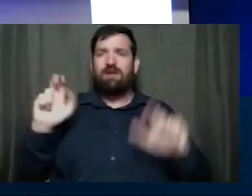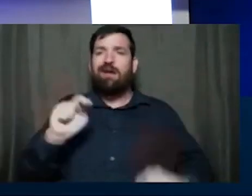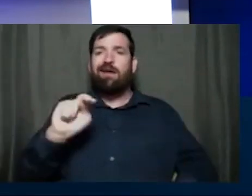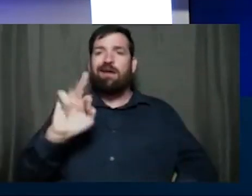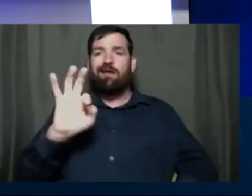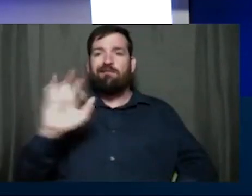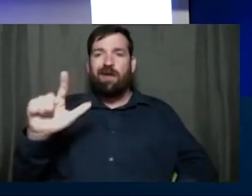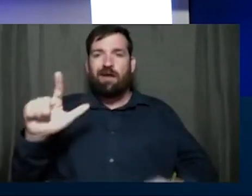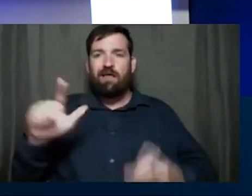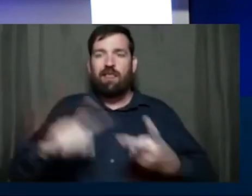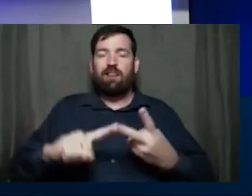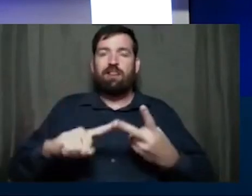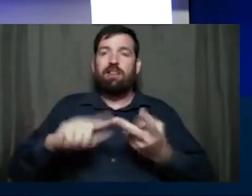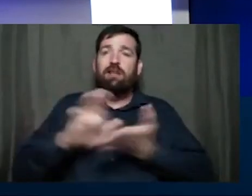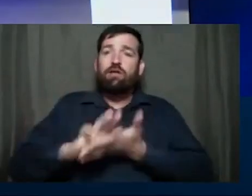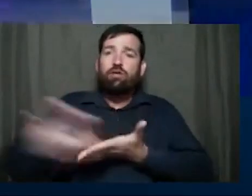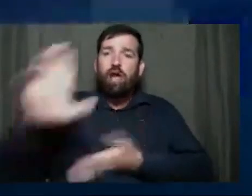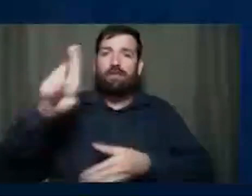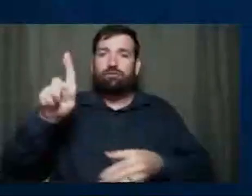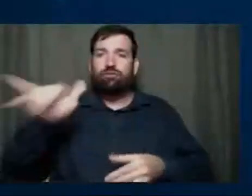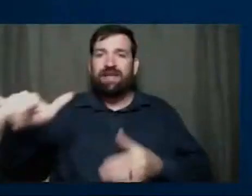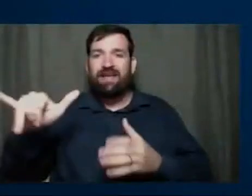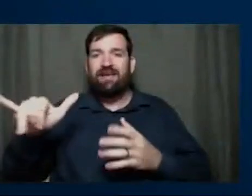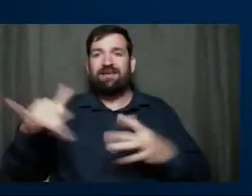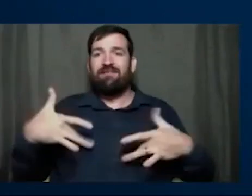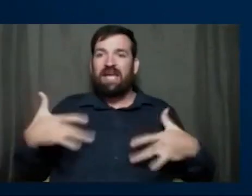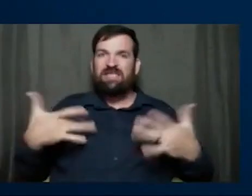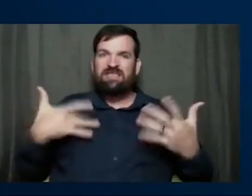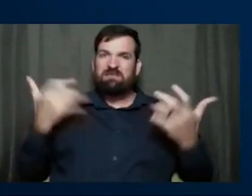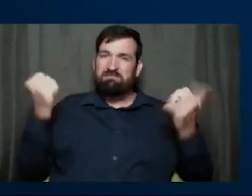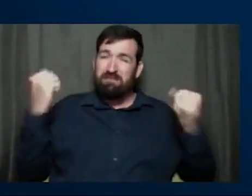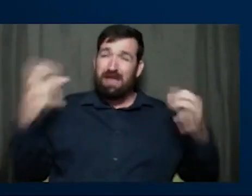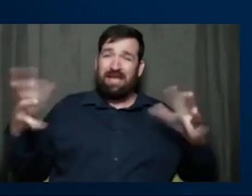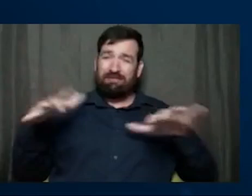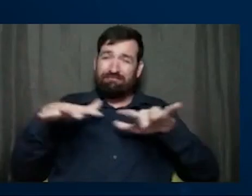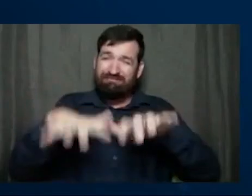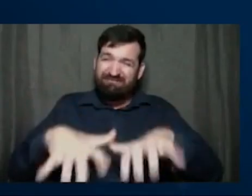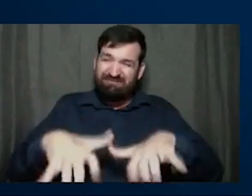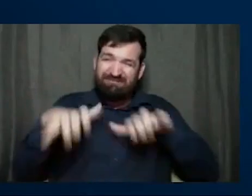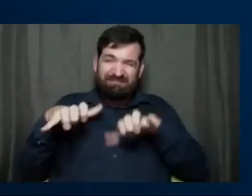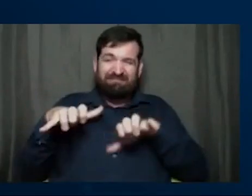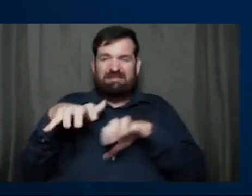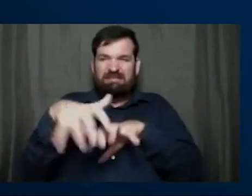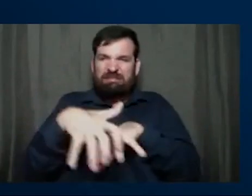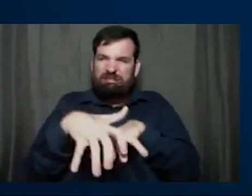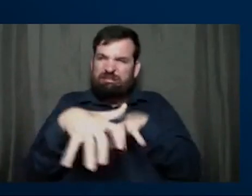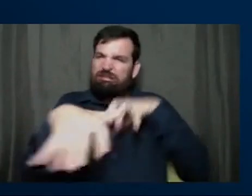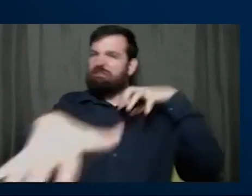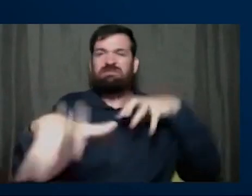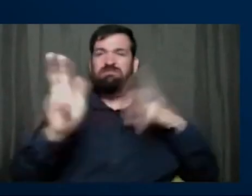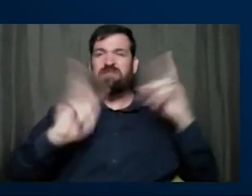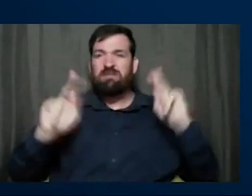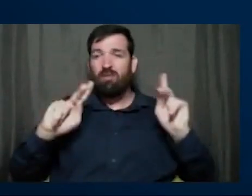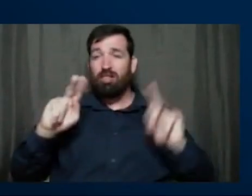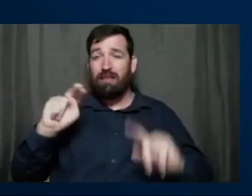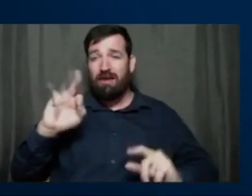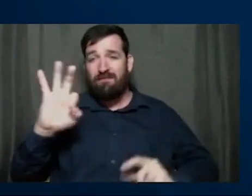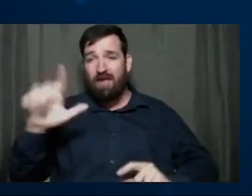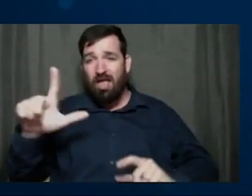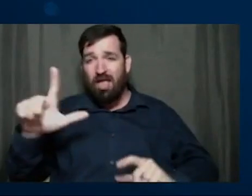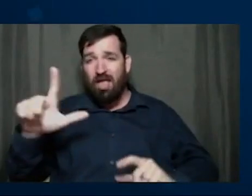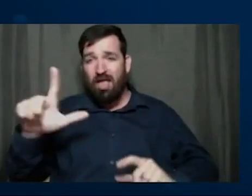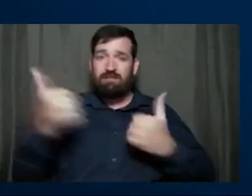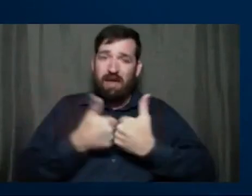day events where everybody's so packed in there. I mean, packed to the gills, shoulder to shoulder, NFL games and pre-parties and all that kind of